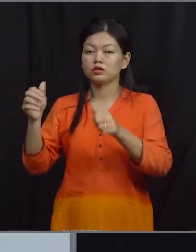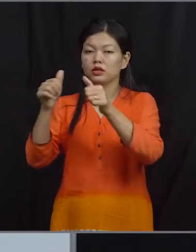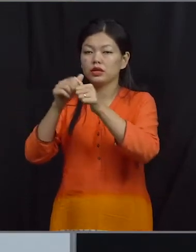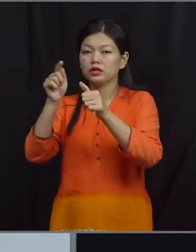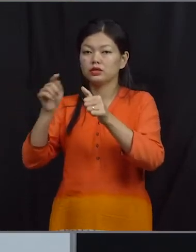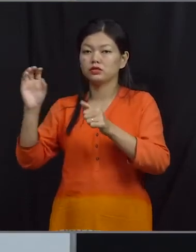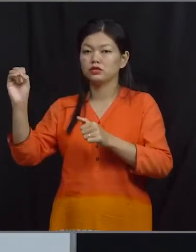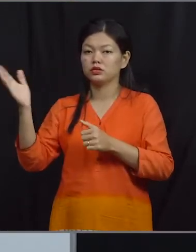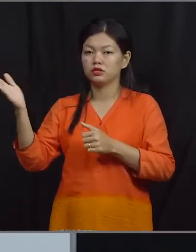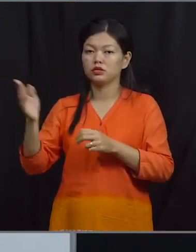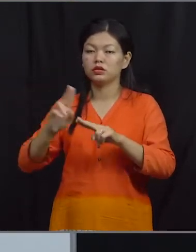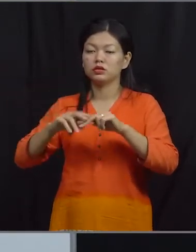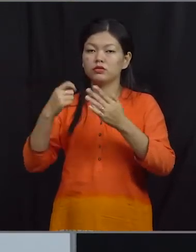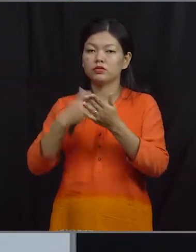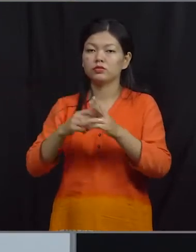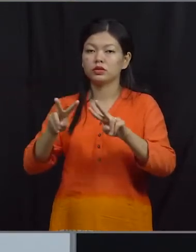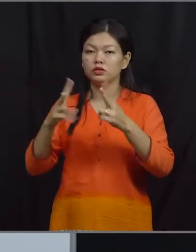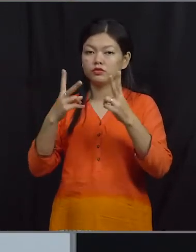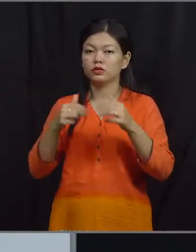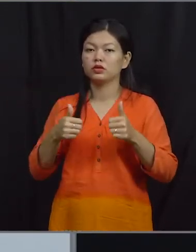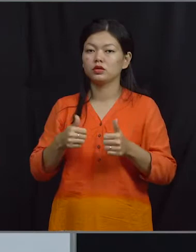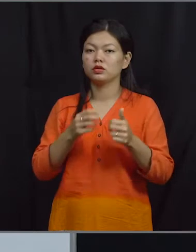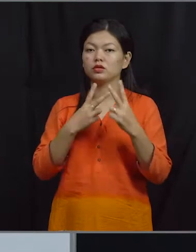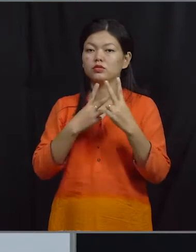0. Then we calculate